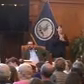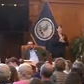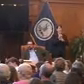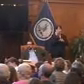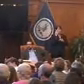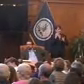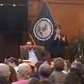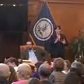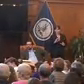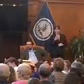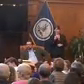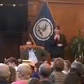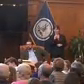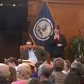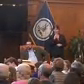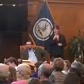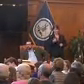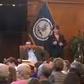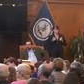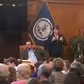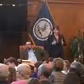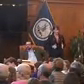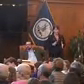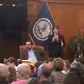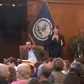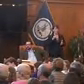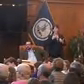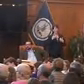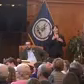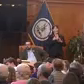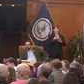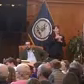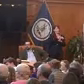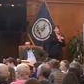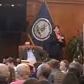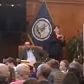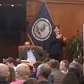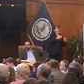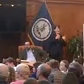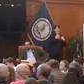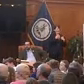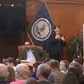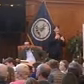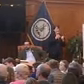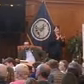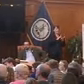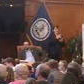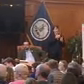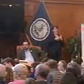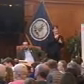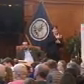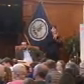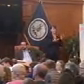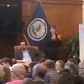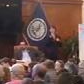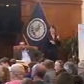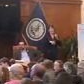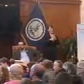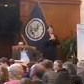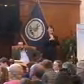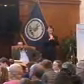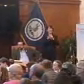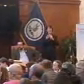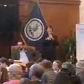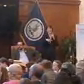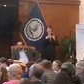cancer survivor or have a pre-existing medical condition, you may not be able to get the kind of health plan